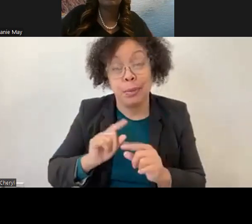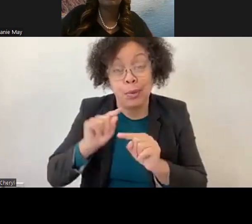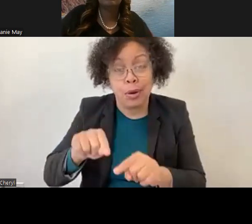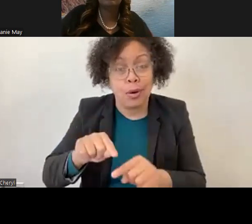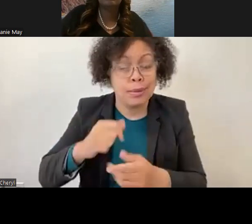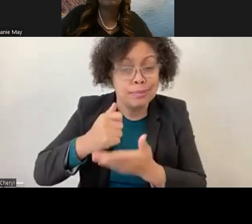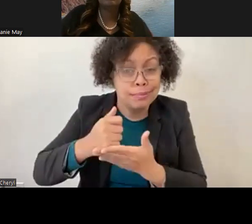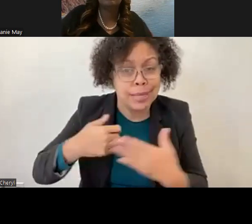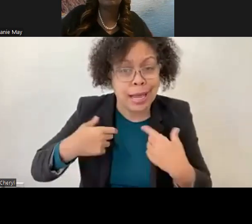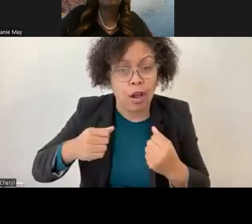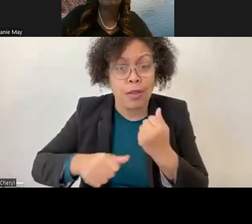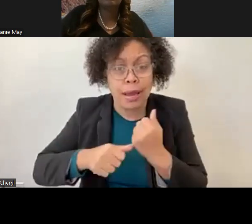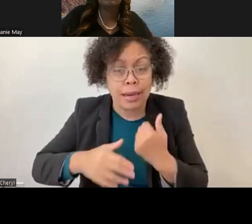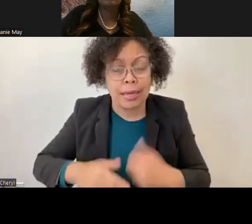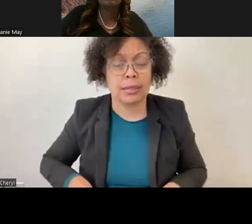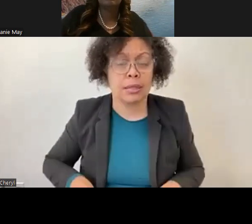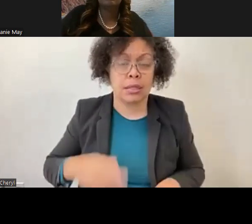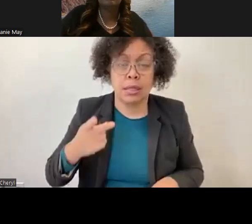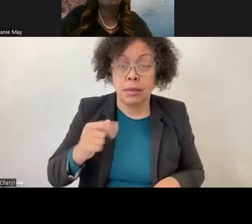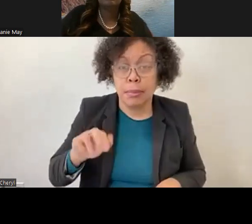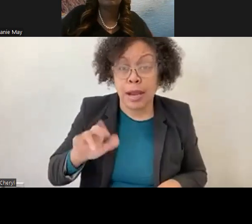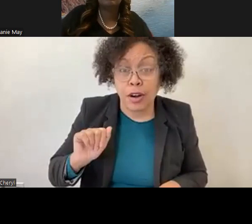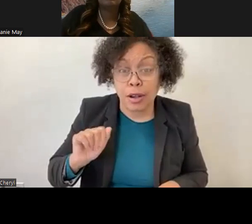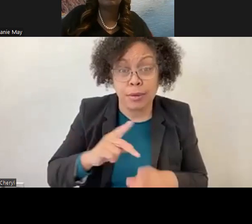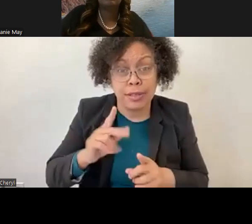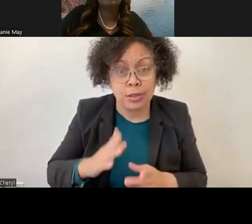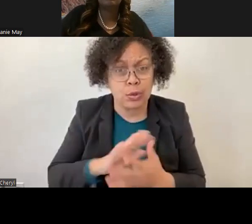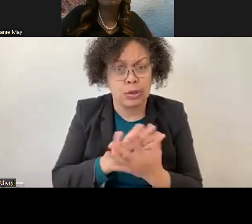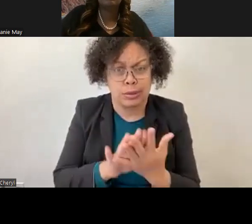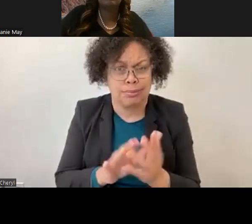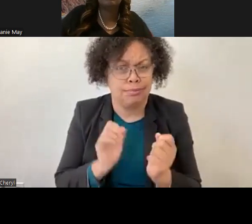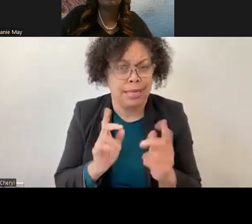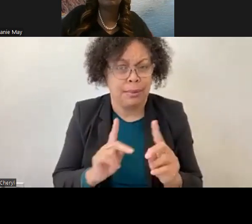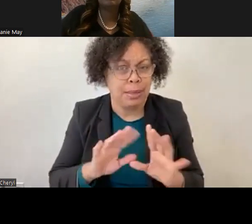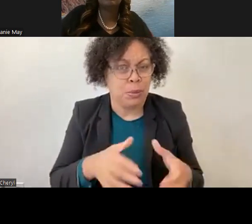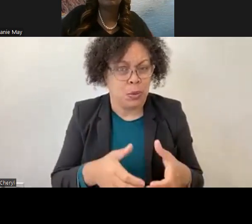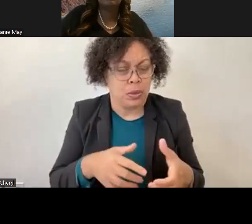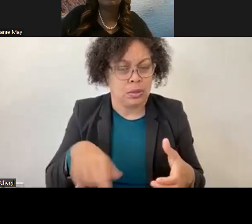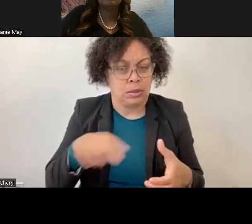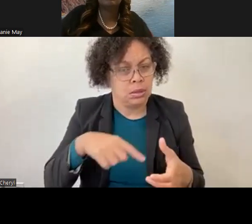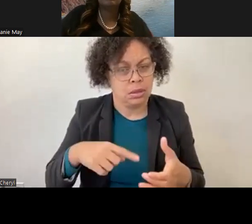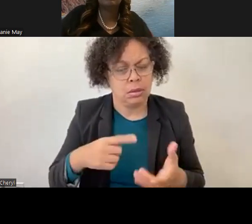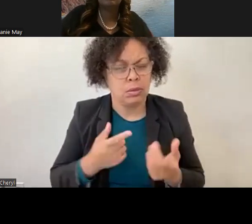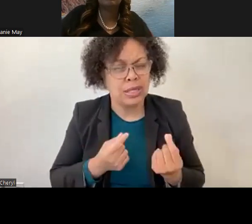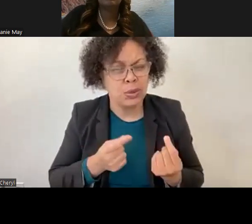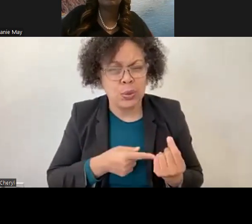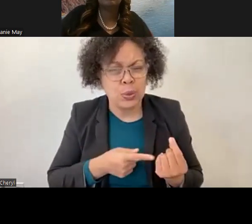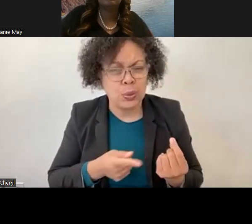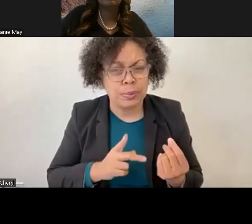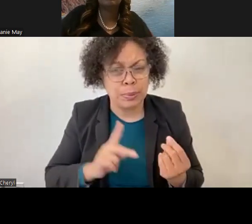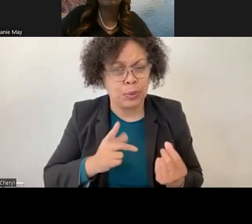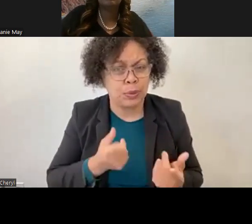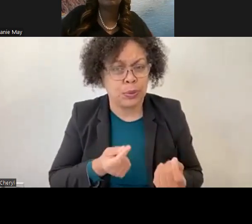and paraprofessionals. Do you have ideas of what they can do